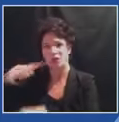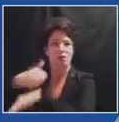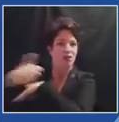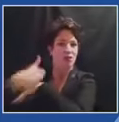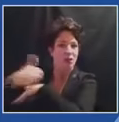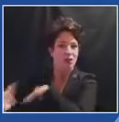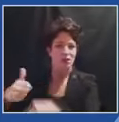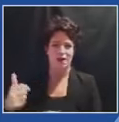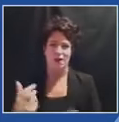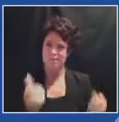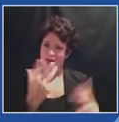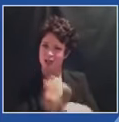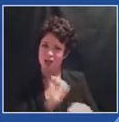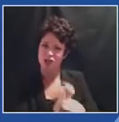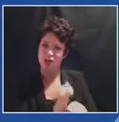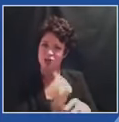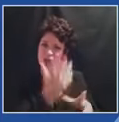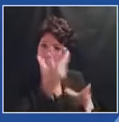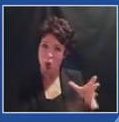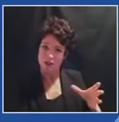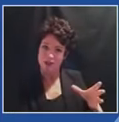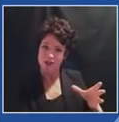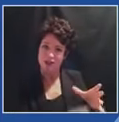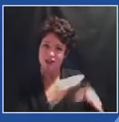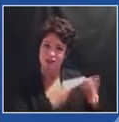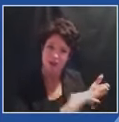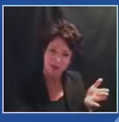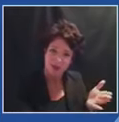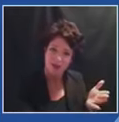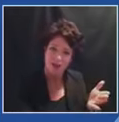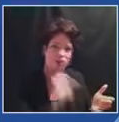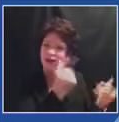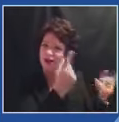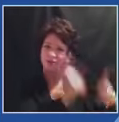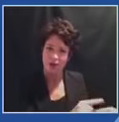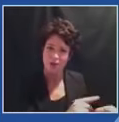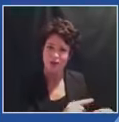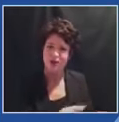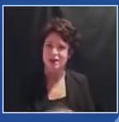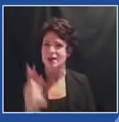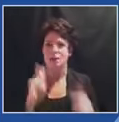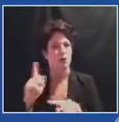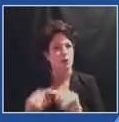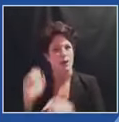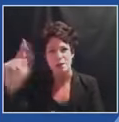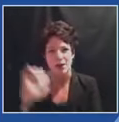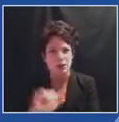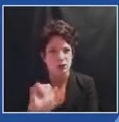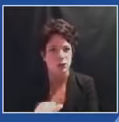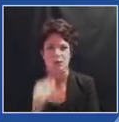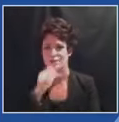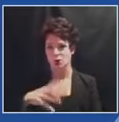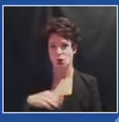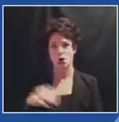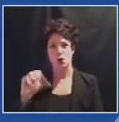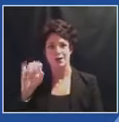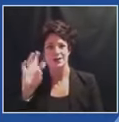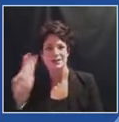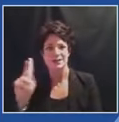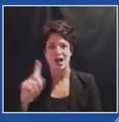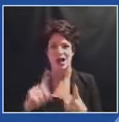been lost in the first place. And for everyone whose job hasn't come back, for everyone who doesn't own stock, who can't get